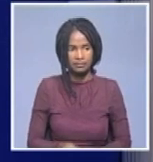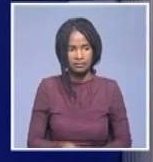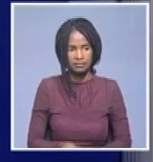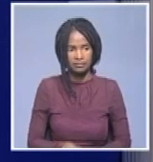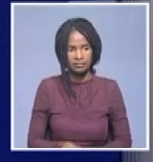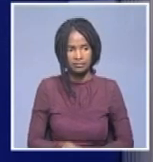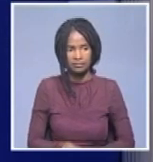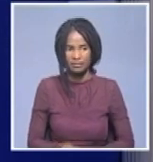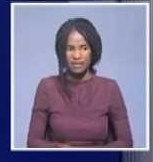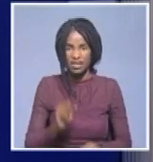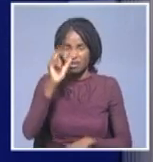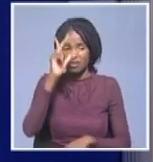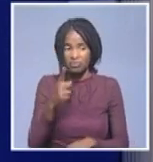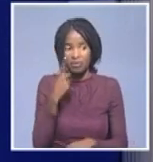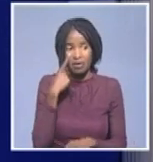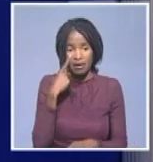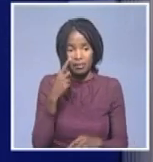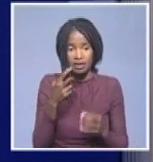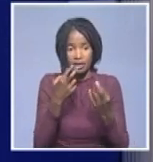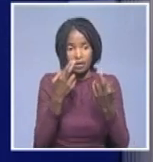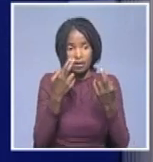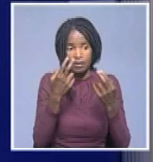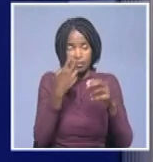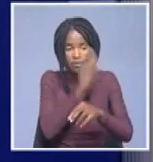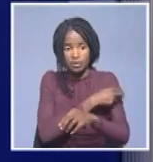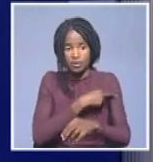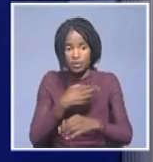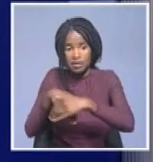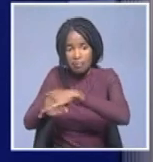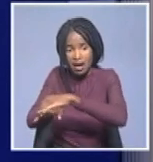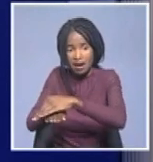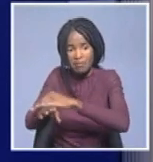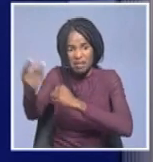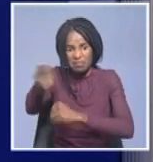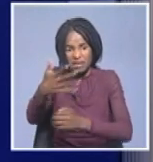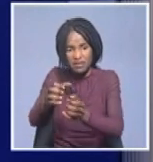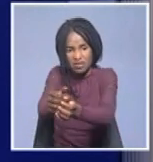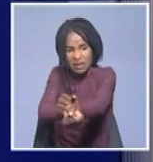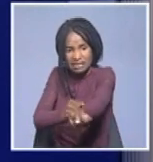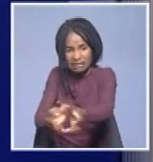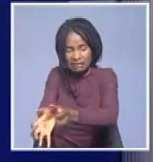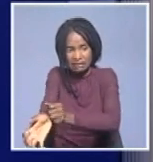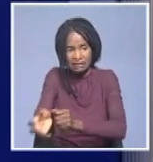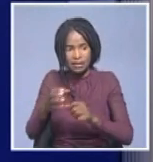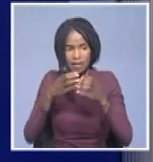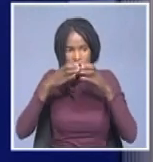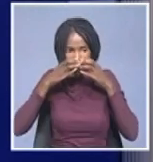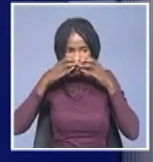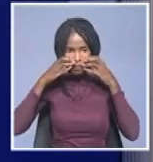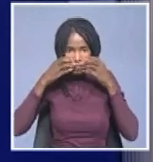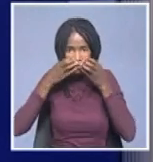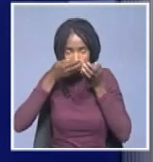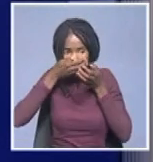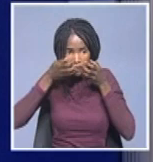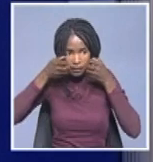central medical store, to go to regional store, to go to the places where we normally keep this, to ascertain for himself